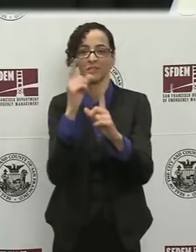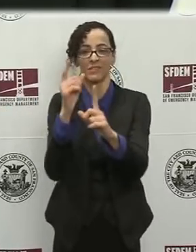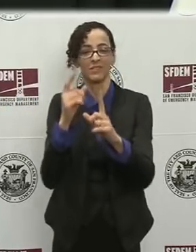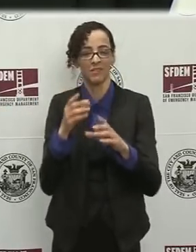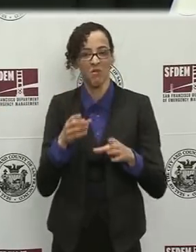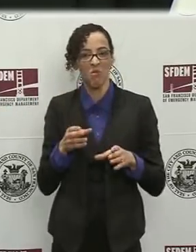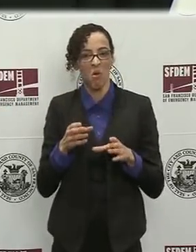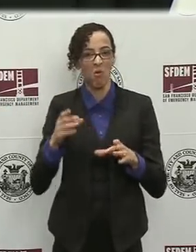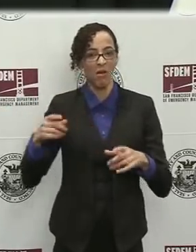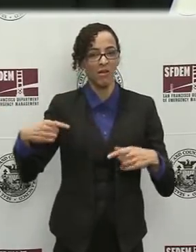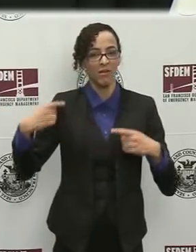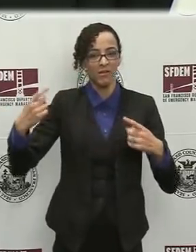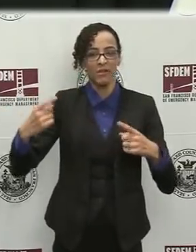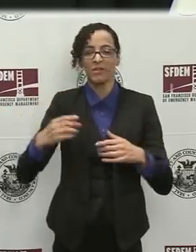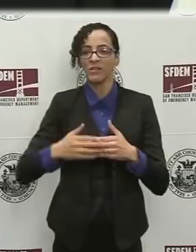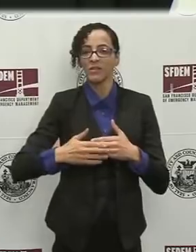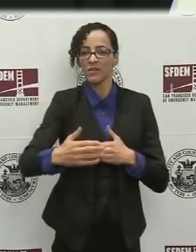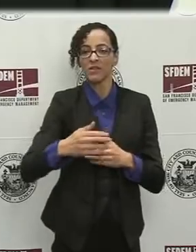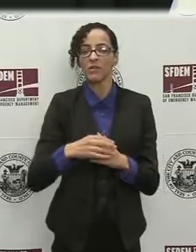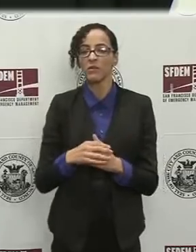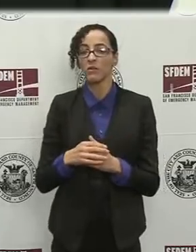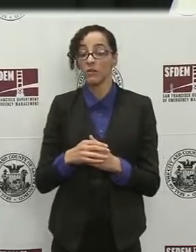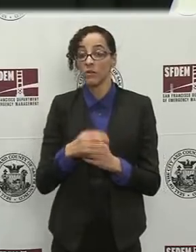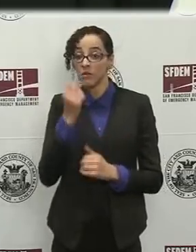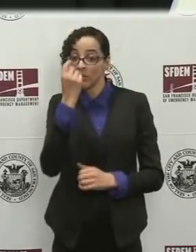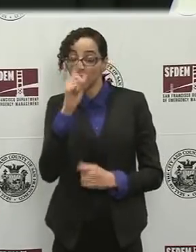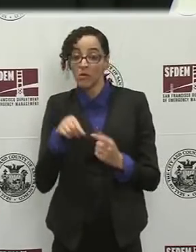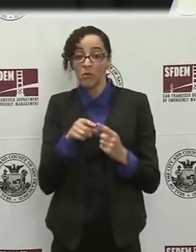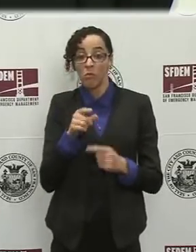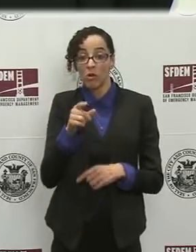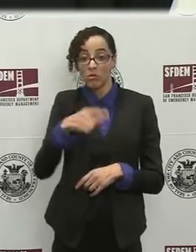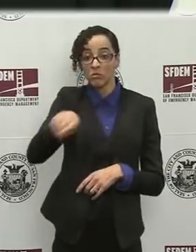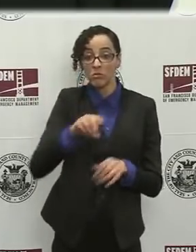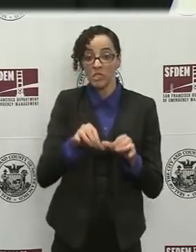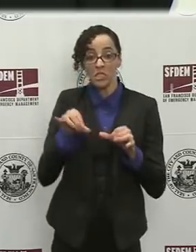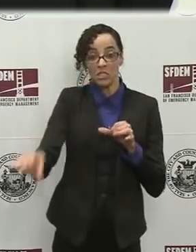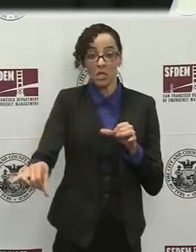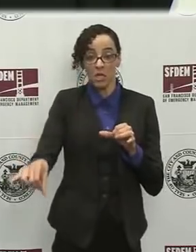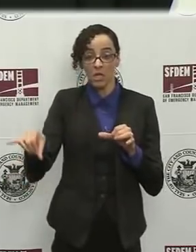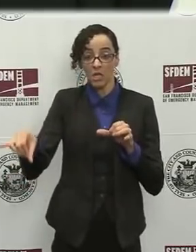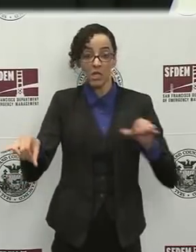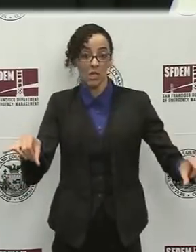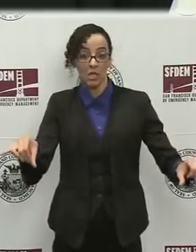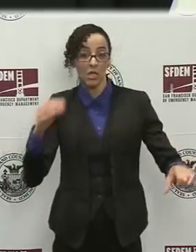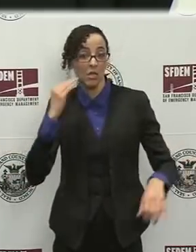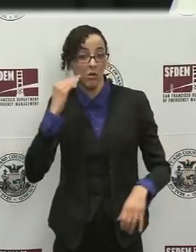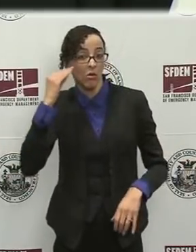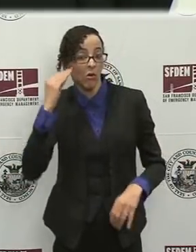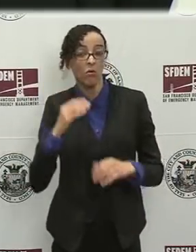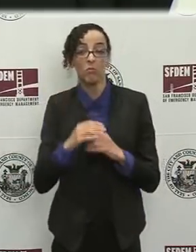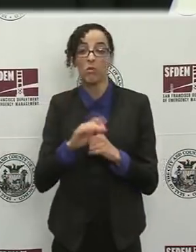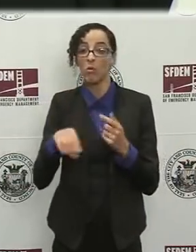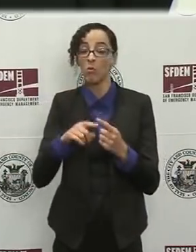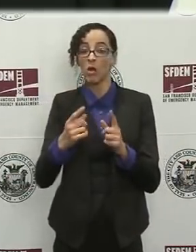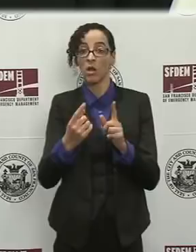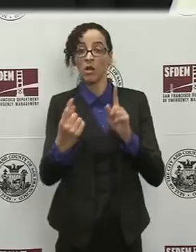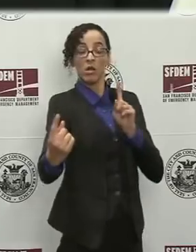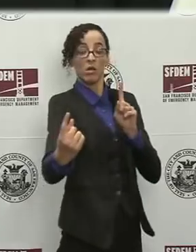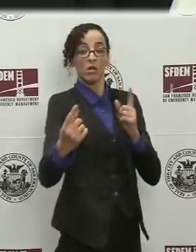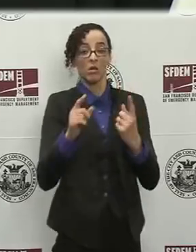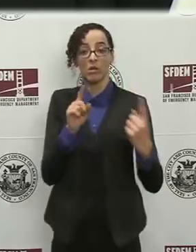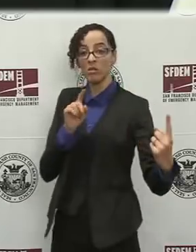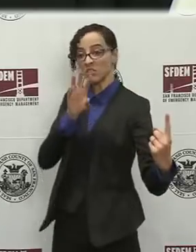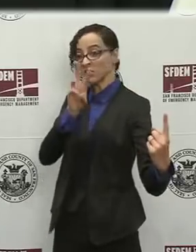When you stay home, when you keep 6 feet apart from people, when you wash your hands, and when you cover